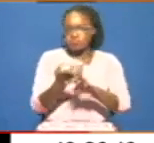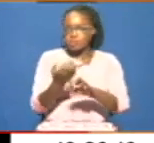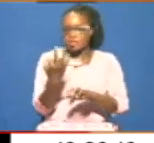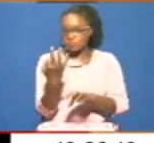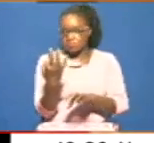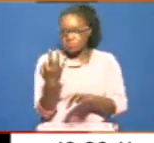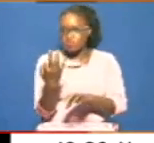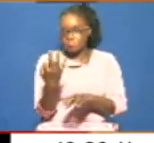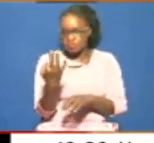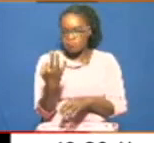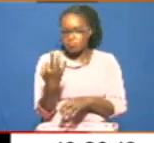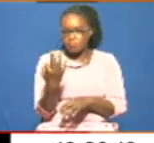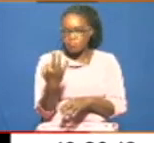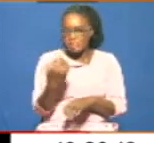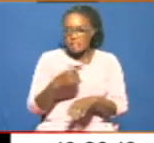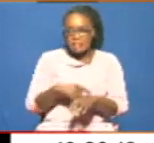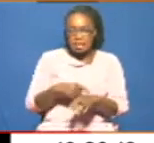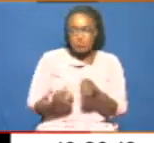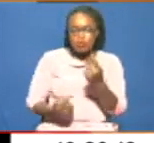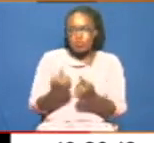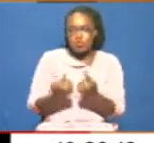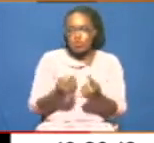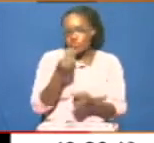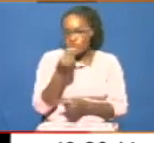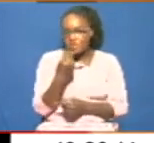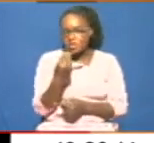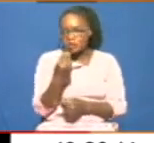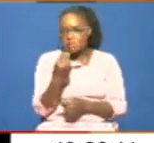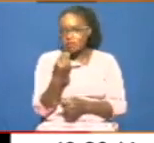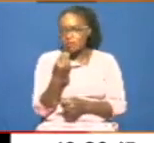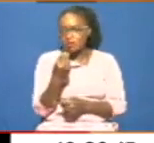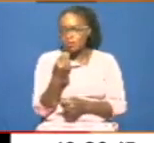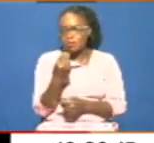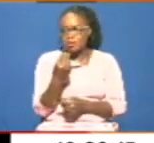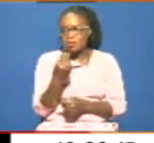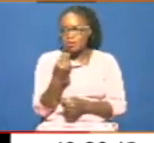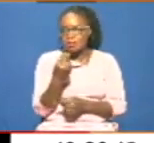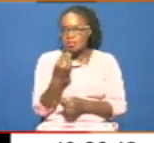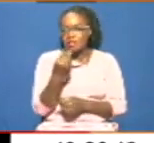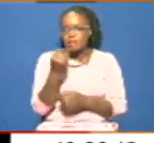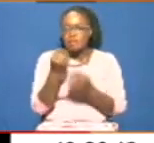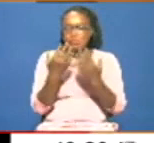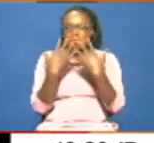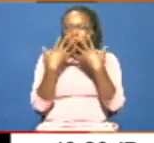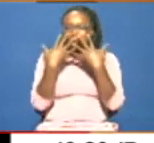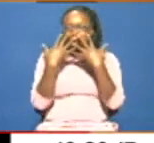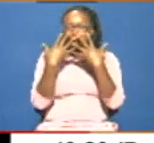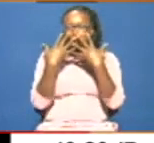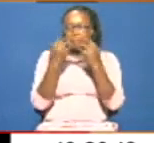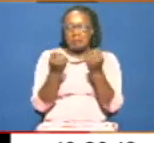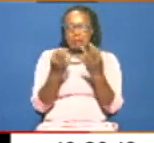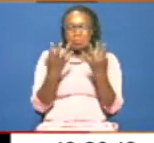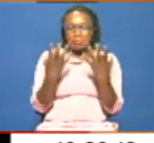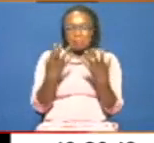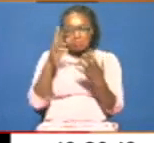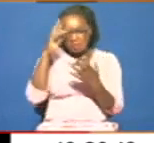the time that they're preparing meals is a cloud of smoke for various reasons,